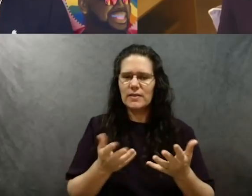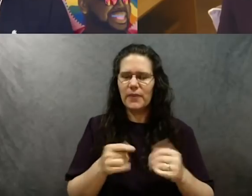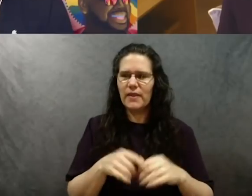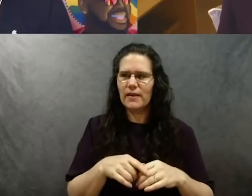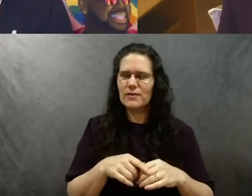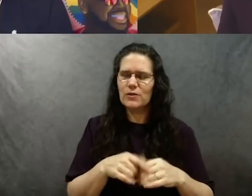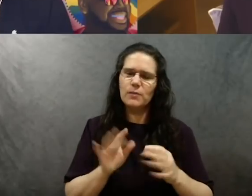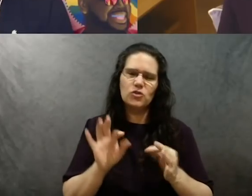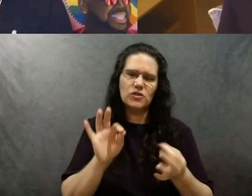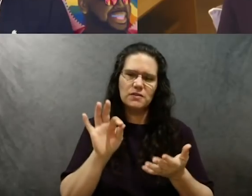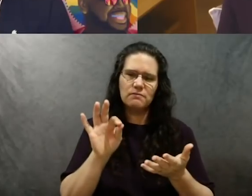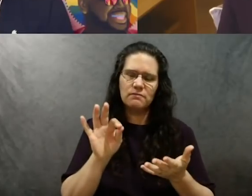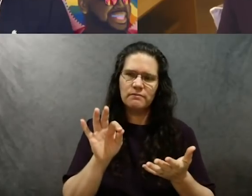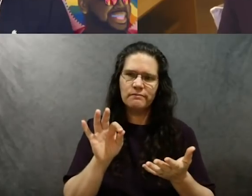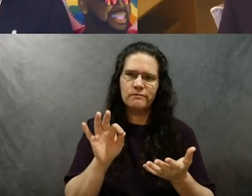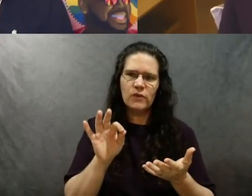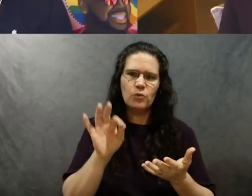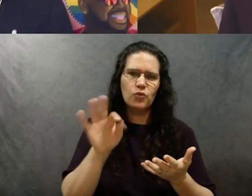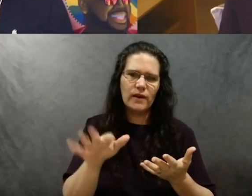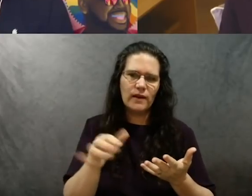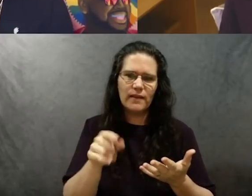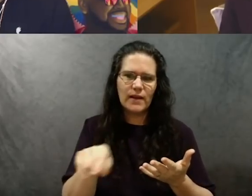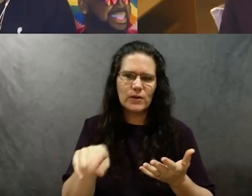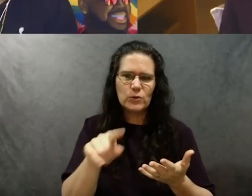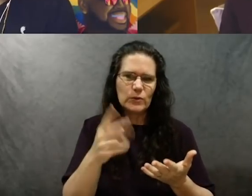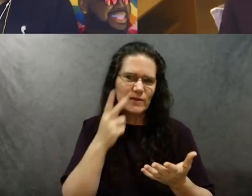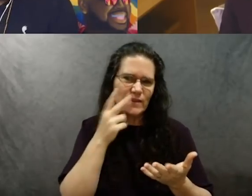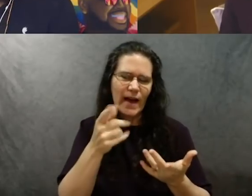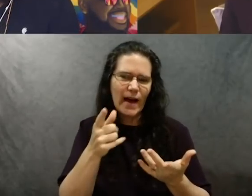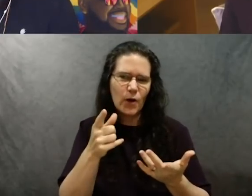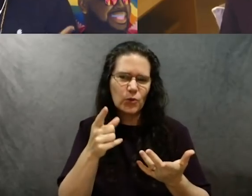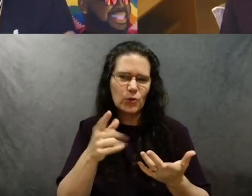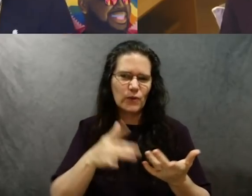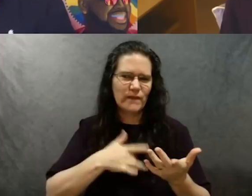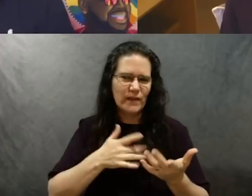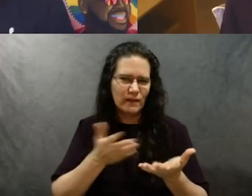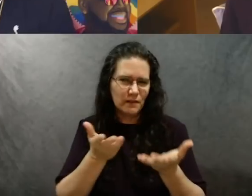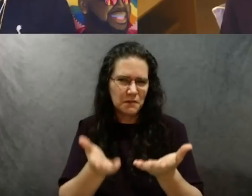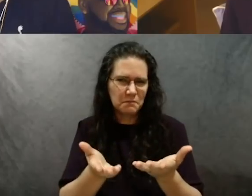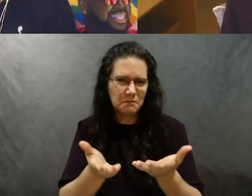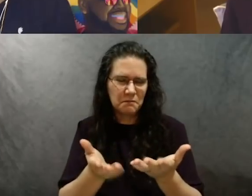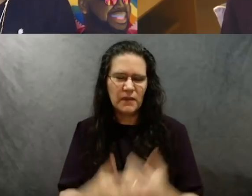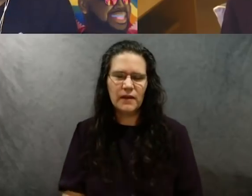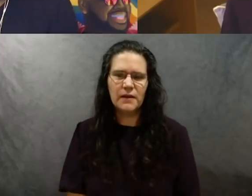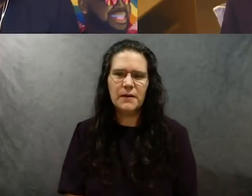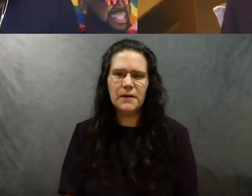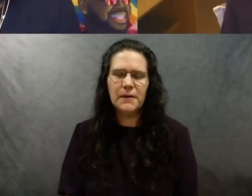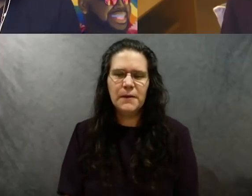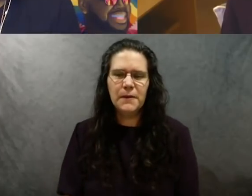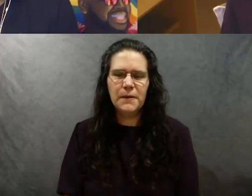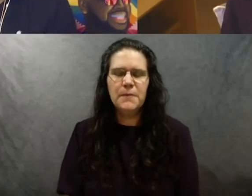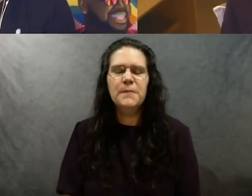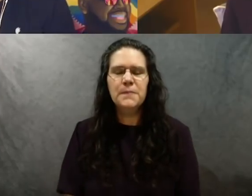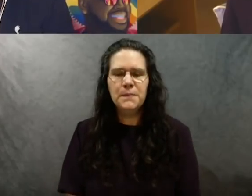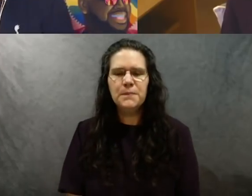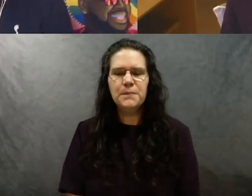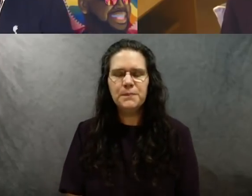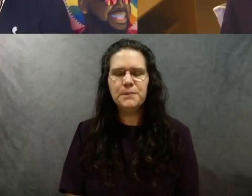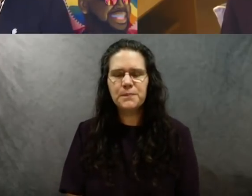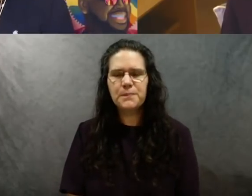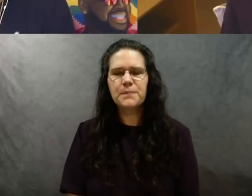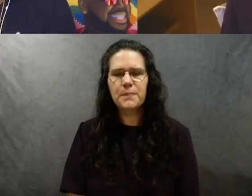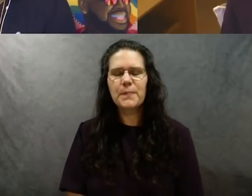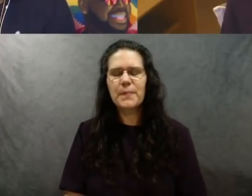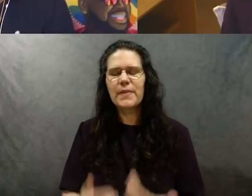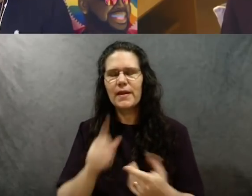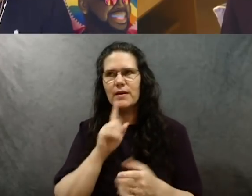that to you to see how that lands for you. Yeah, absolutely. You know, and I would also add to